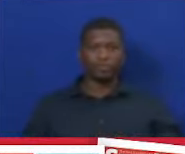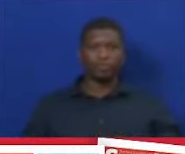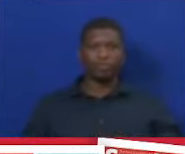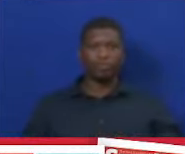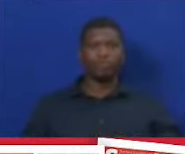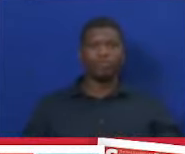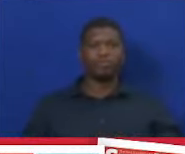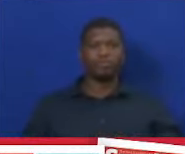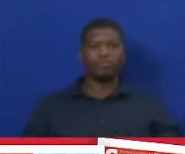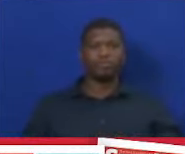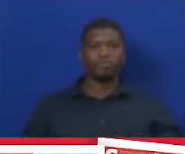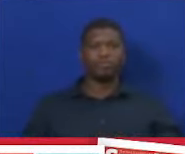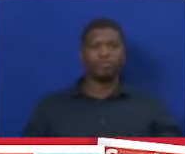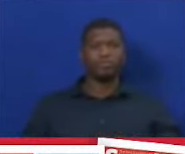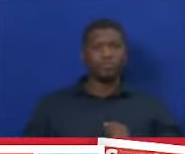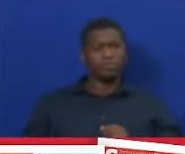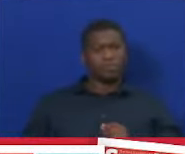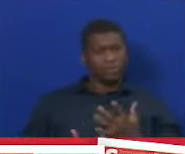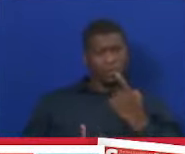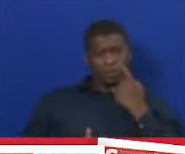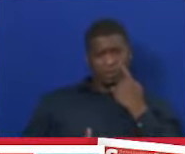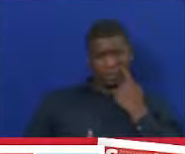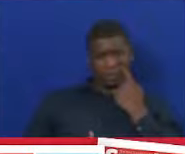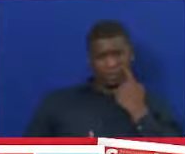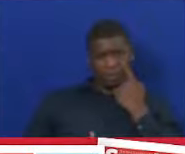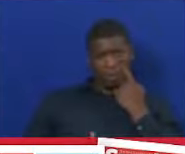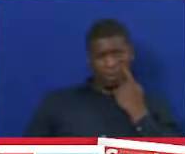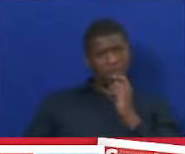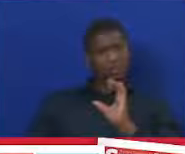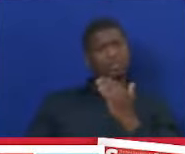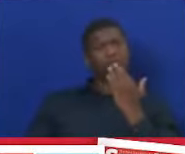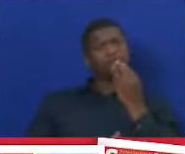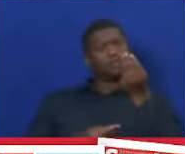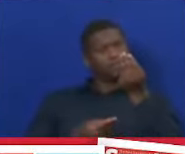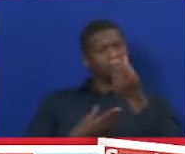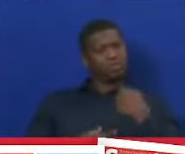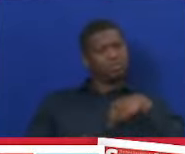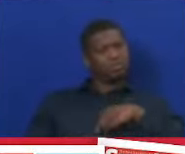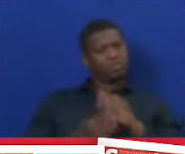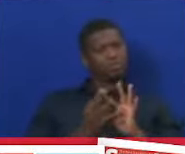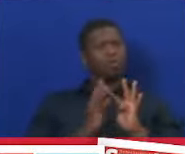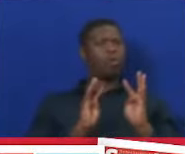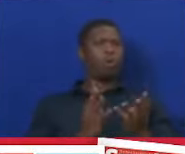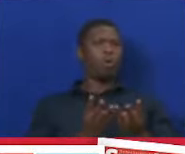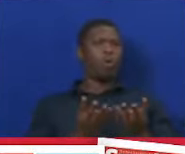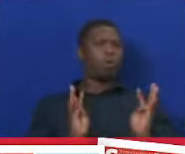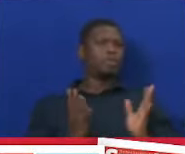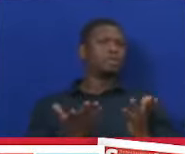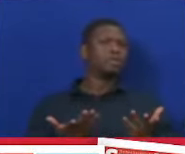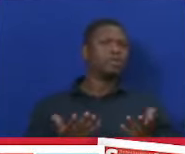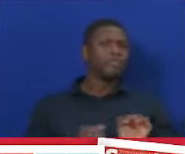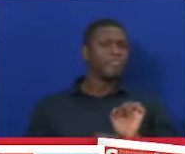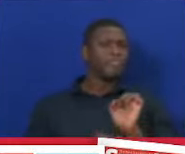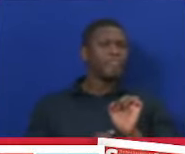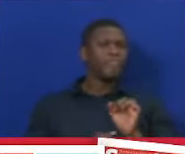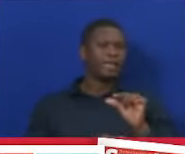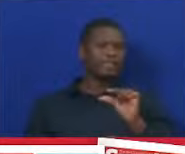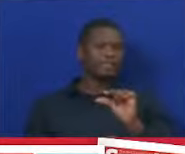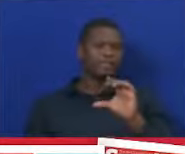Witness C, please inform the Commission the circumstances under which the GCI Ops